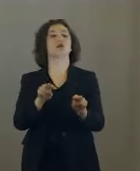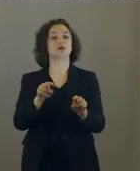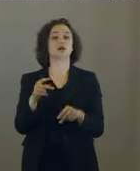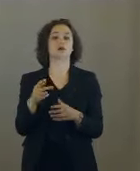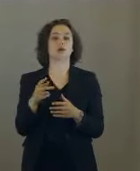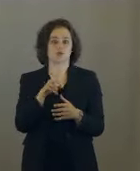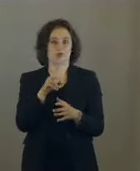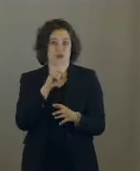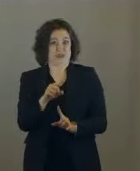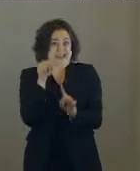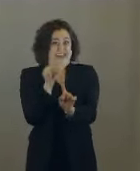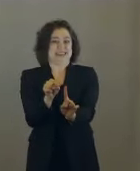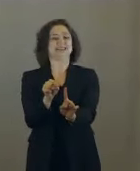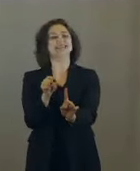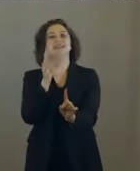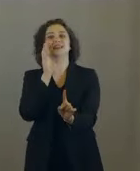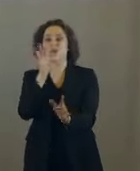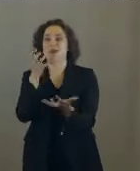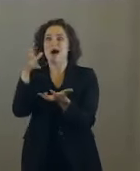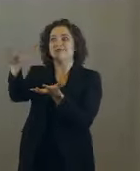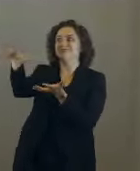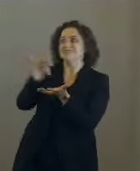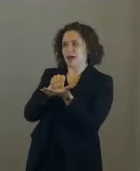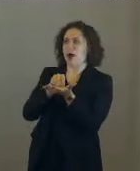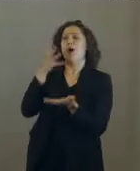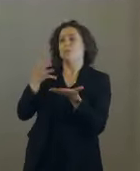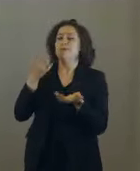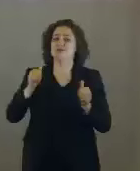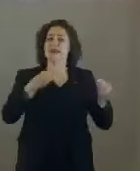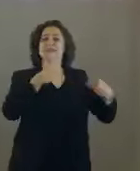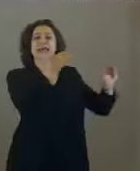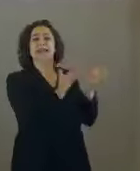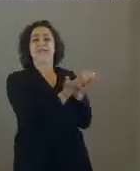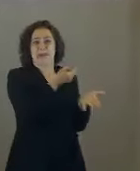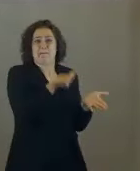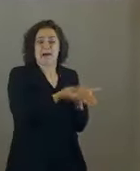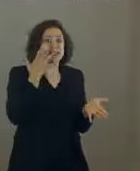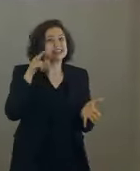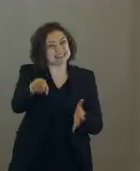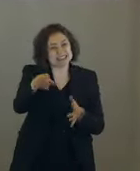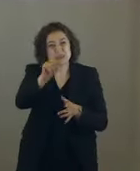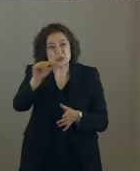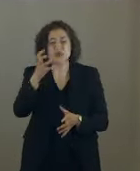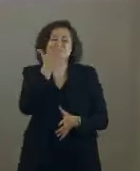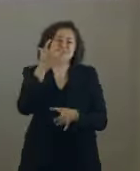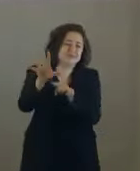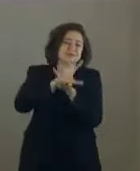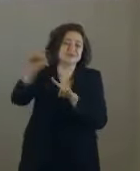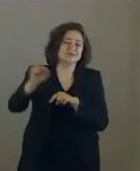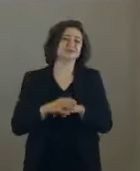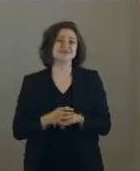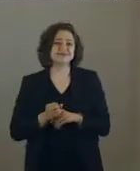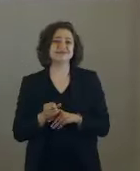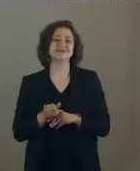this is, they will want to mimic it. They won't put it in a bottle, probably sell it, make some money off of it because it's that good. Okay. My